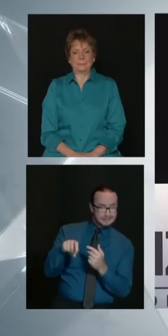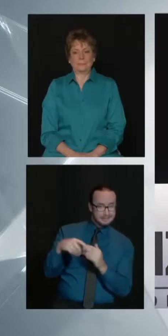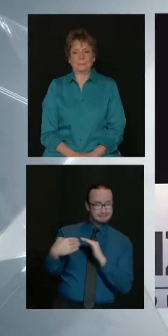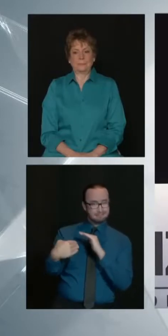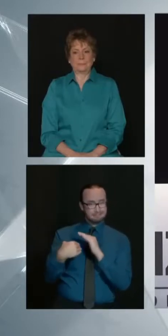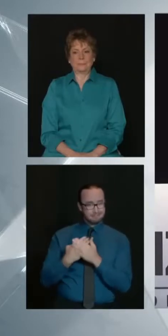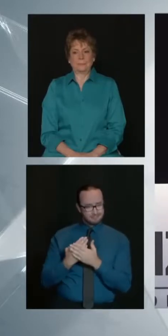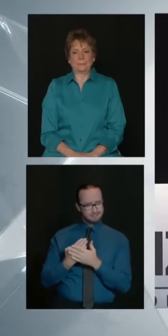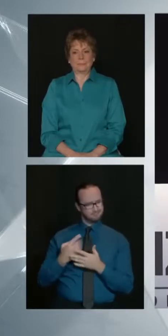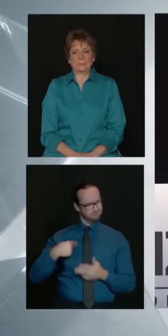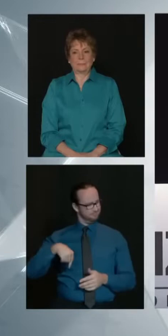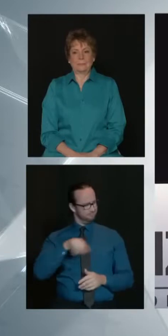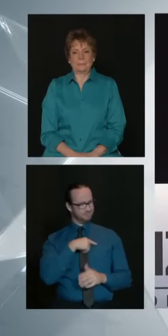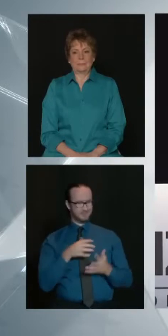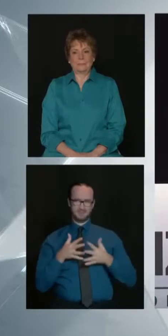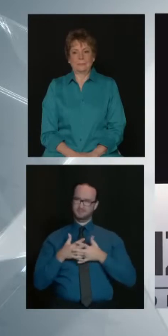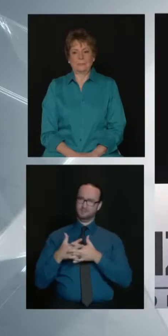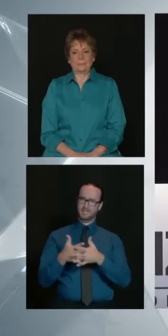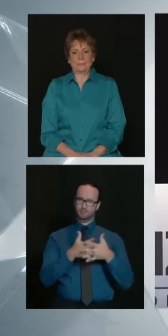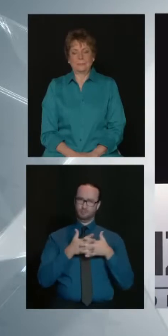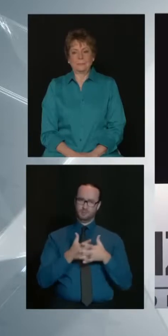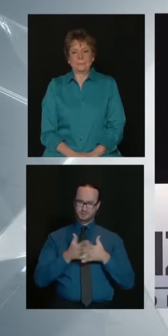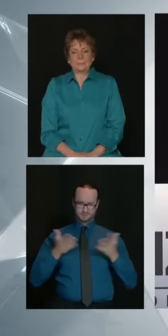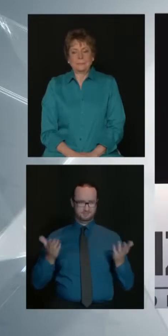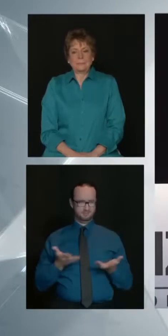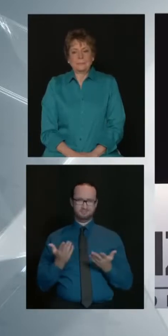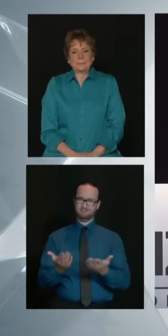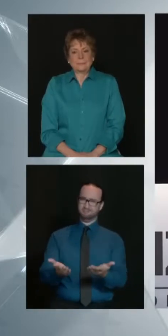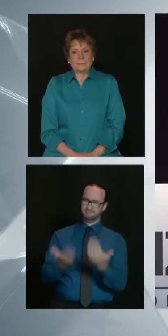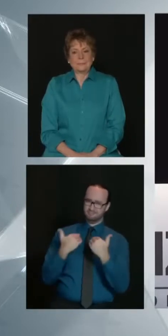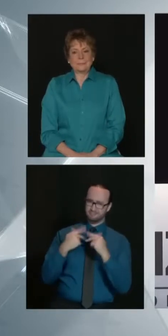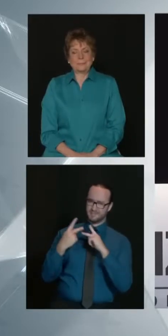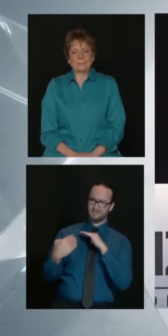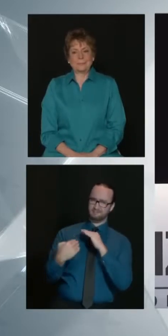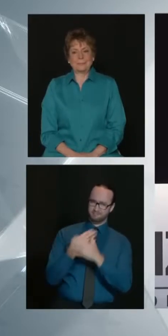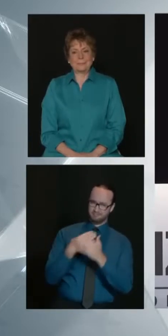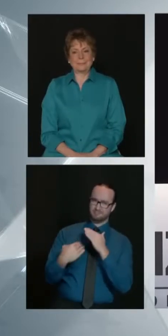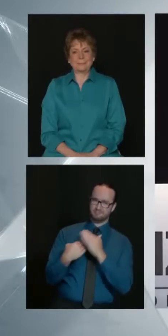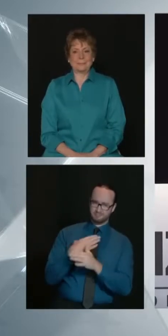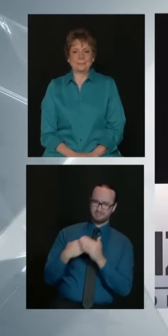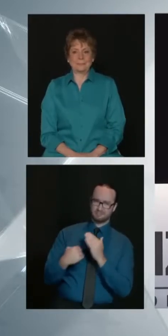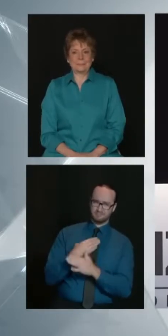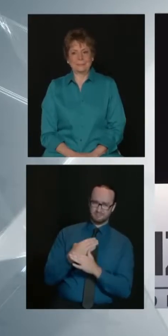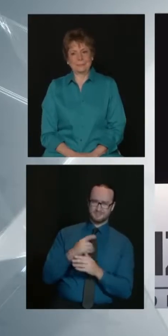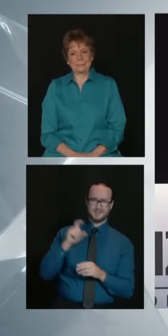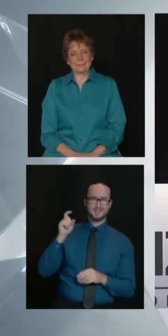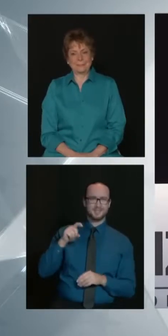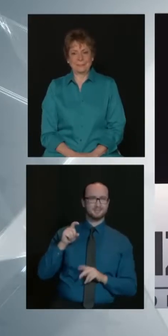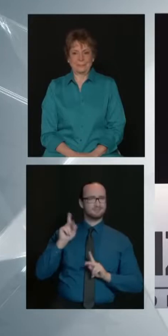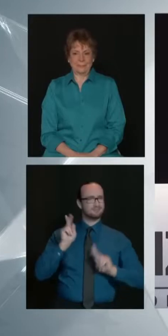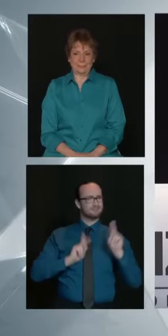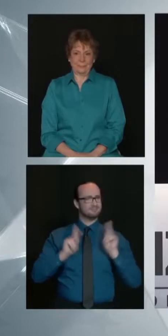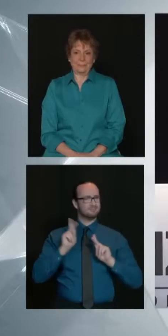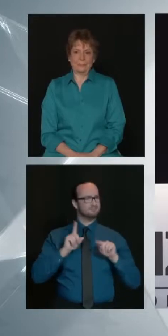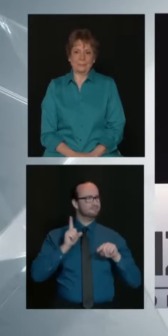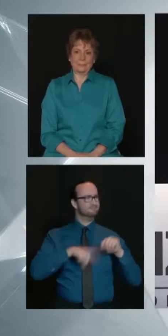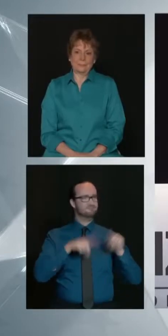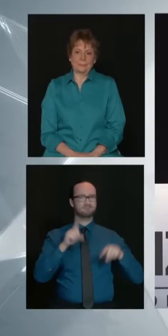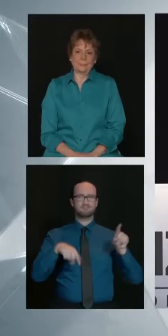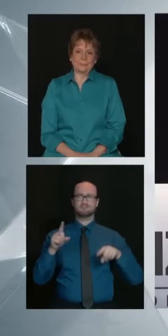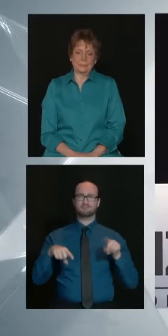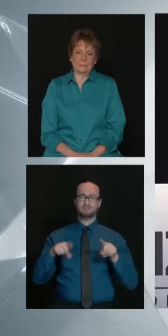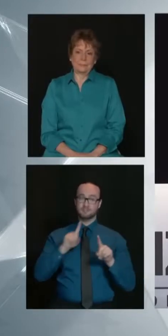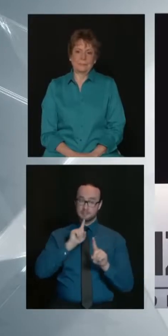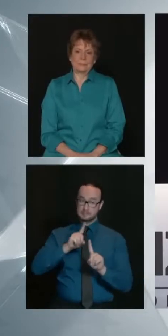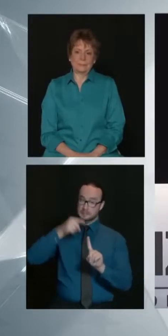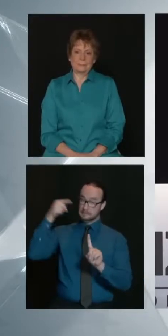immigrants. We have a demographic problem right now. We need more younger workers. And also, just a quick point on civility.